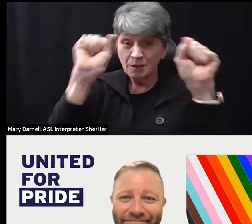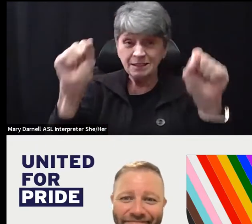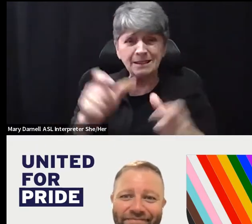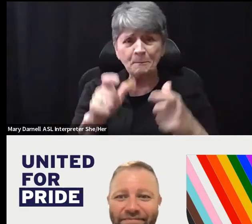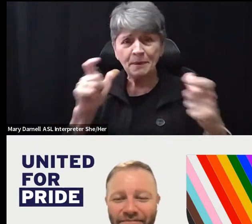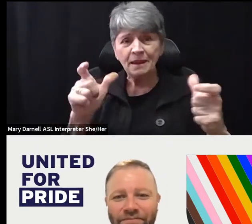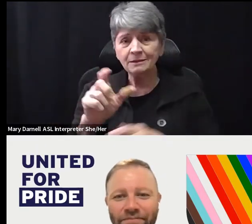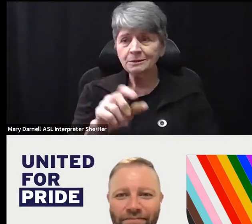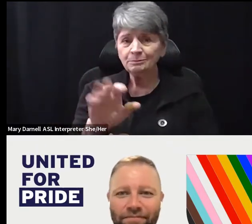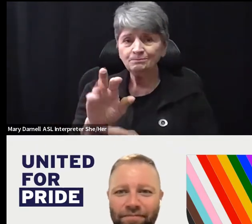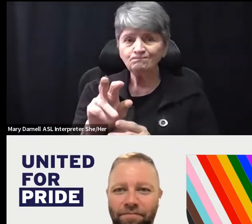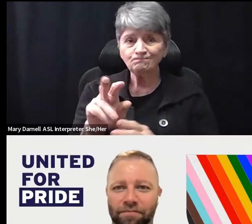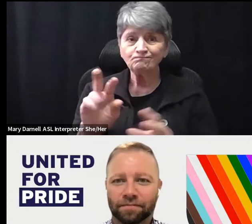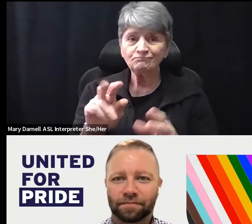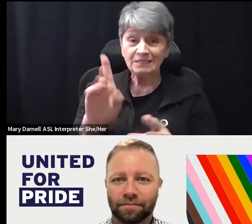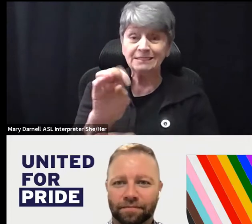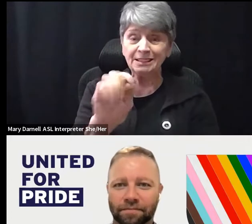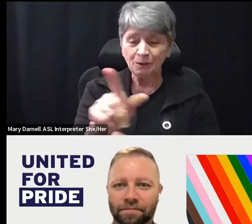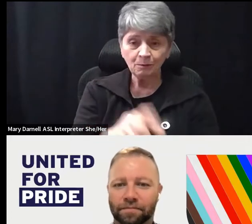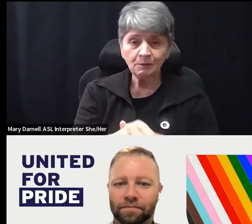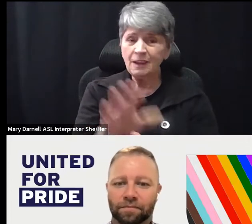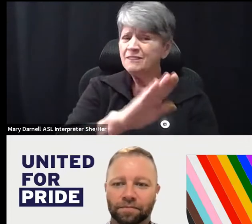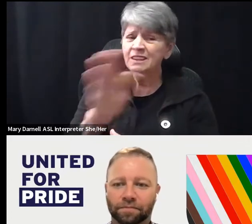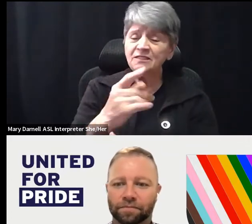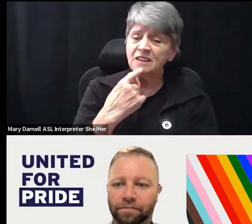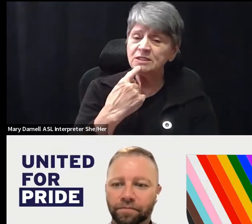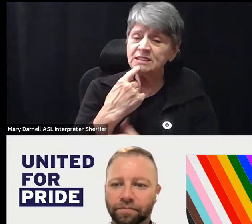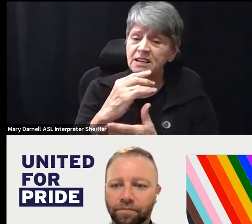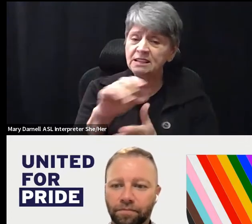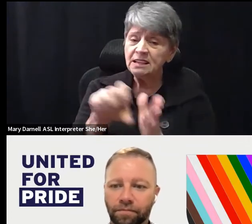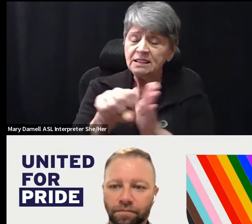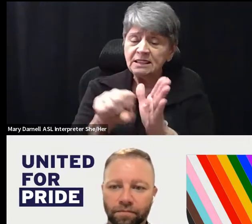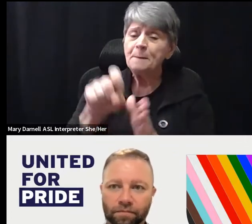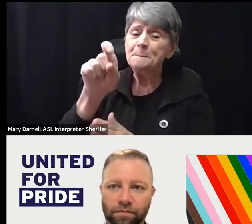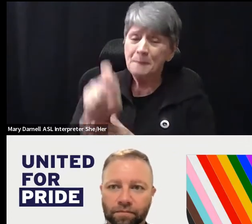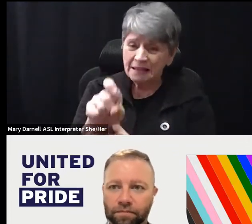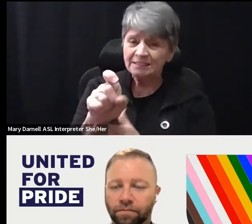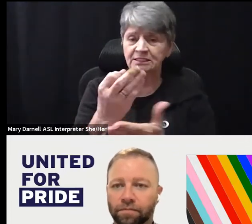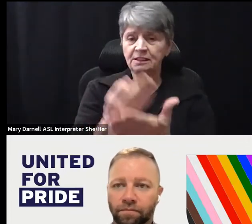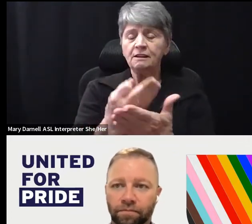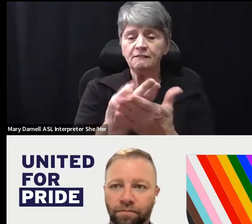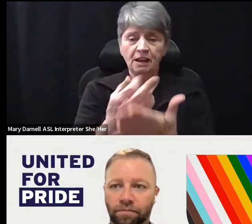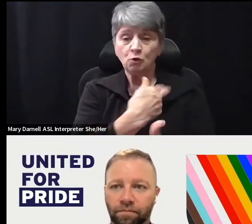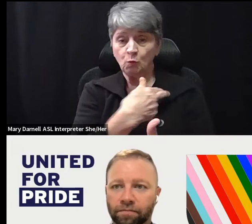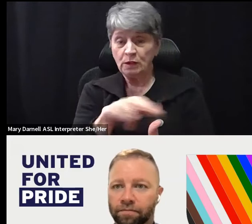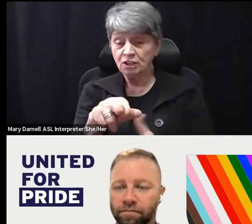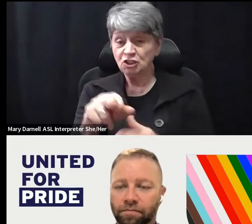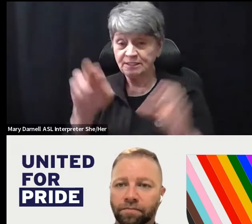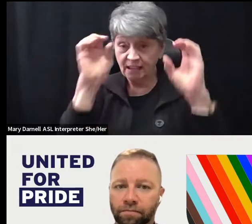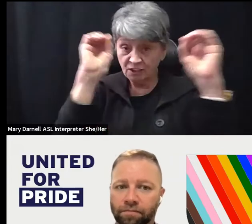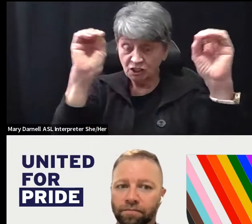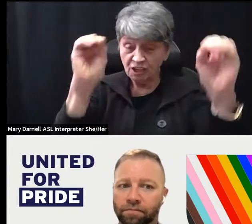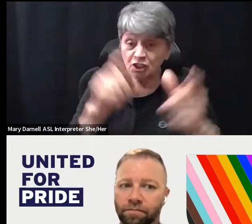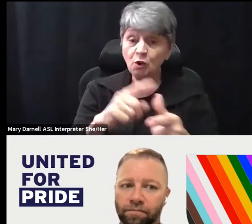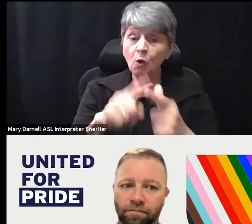before said that the state must fund religious education, or more generally, that state must provide funding for religious